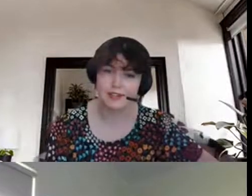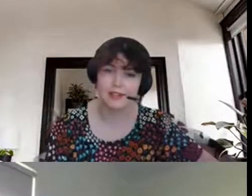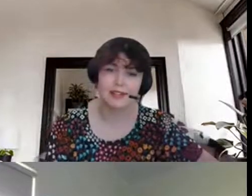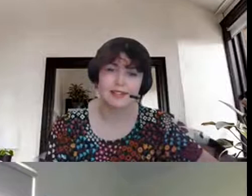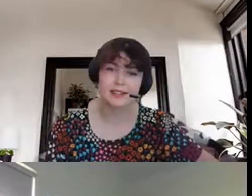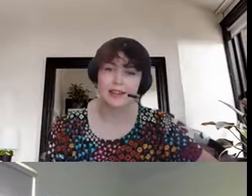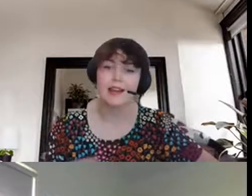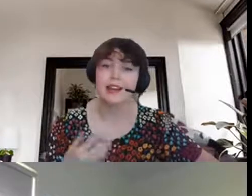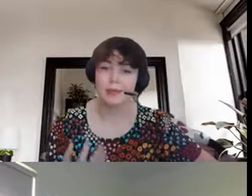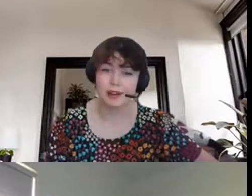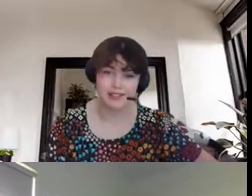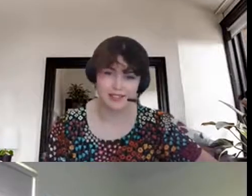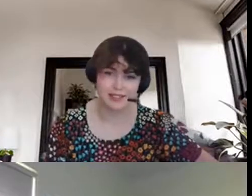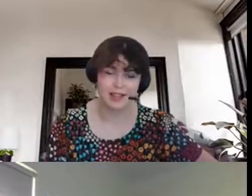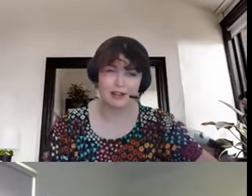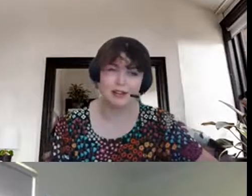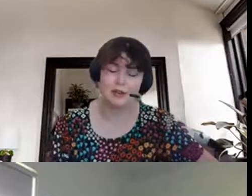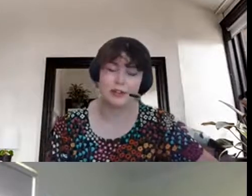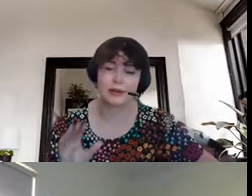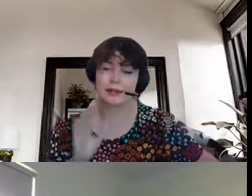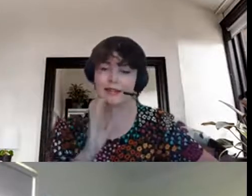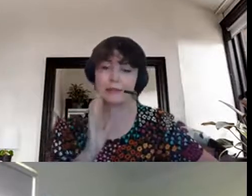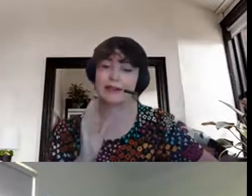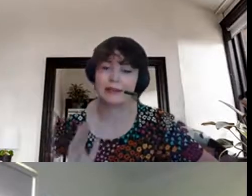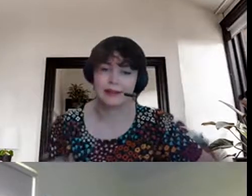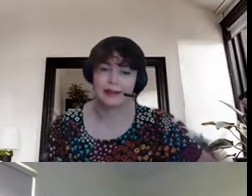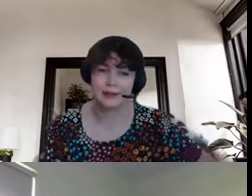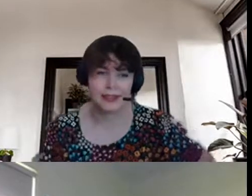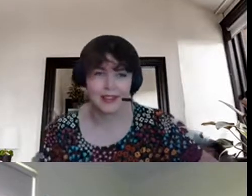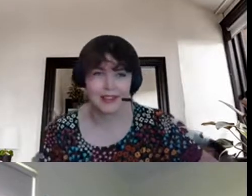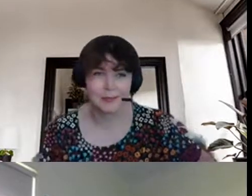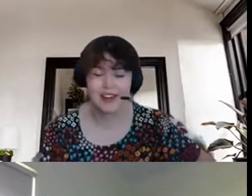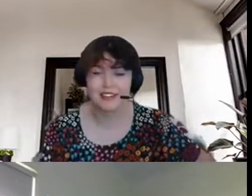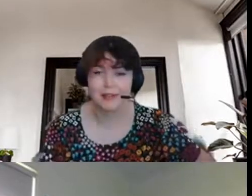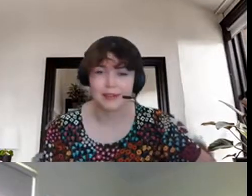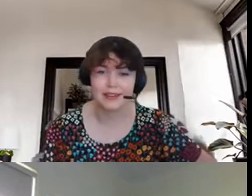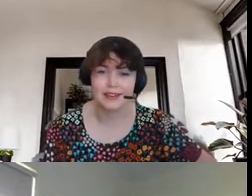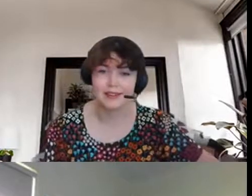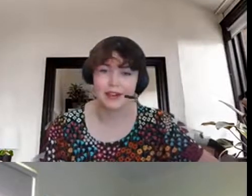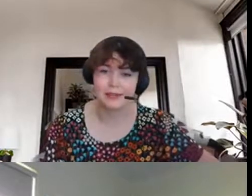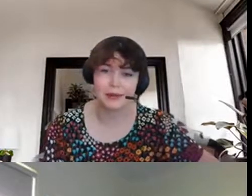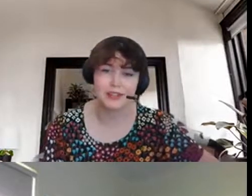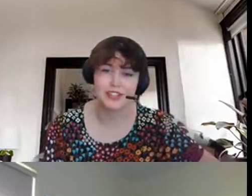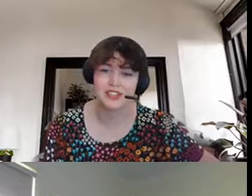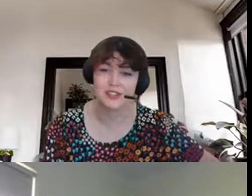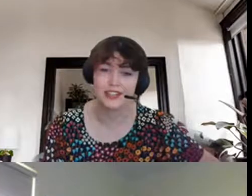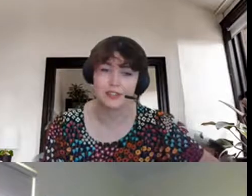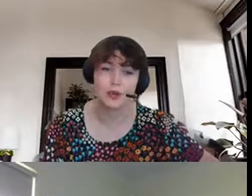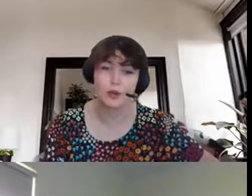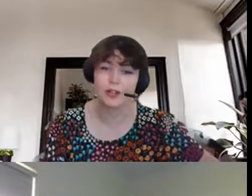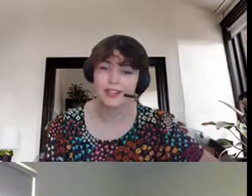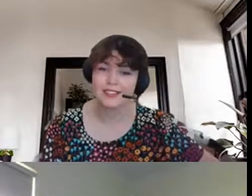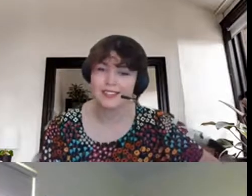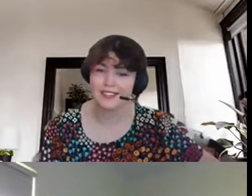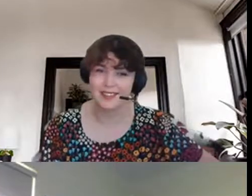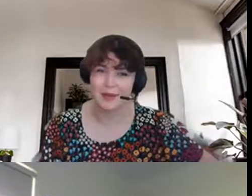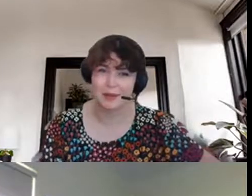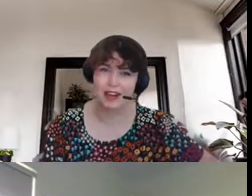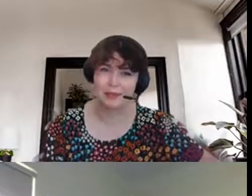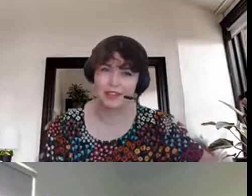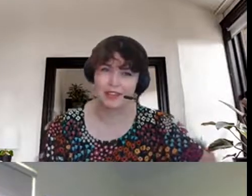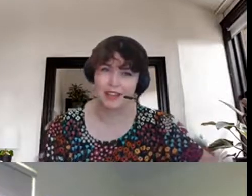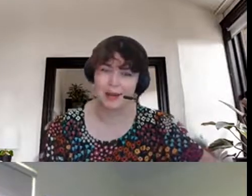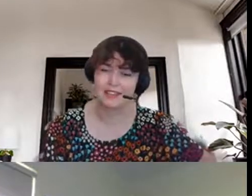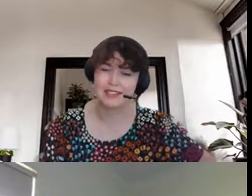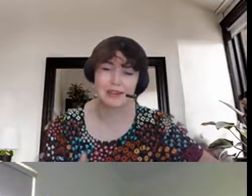need to happen. So let's say it passes this afternoon, although it is number 9 on the itinerary, and politicians do like to talk. So